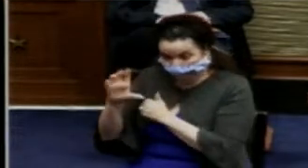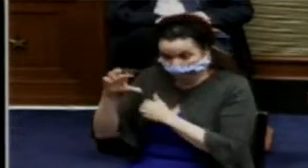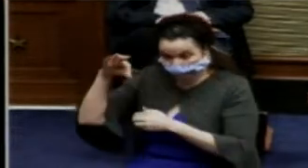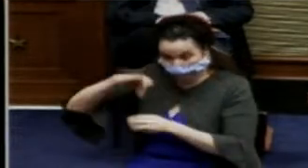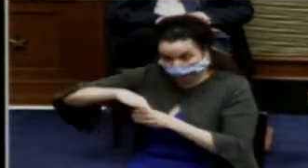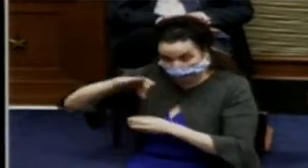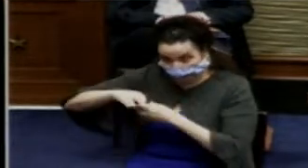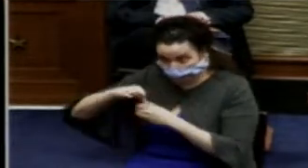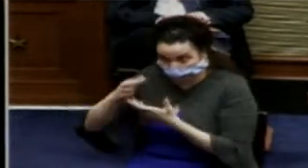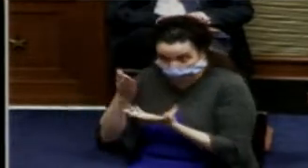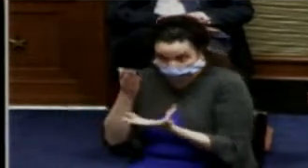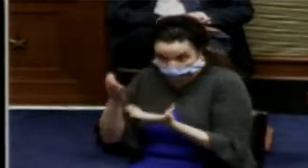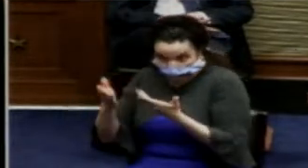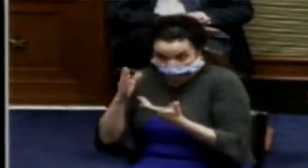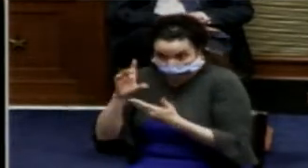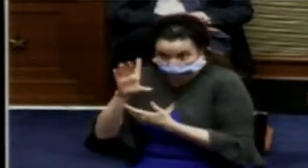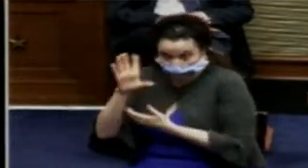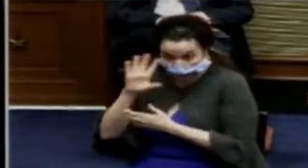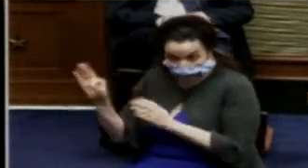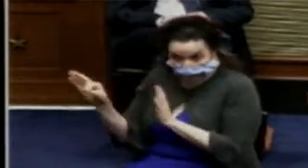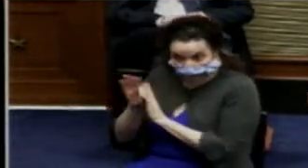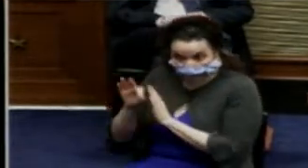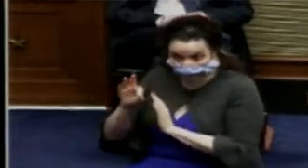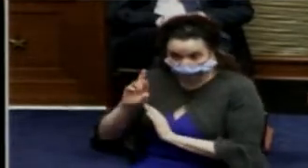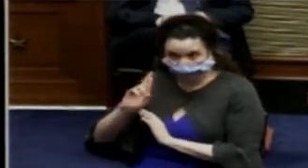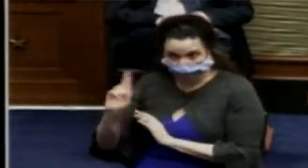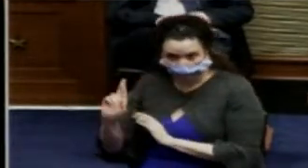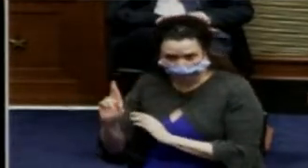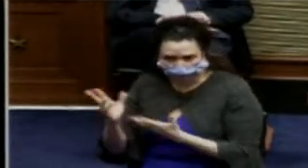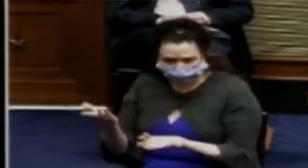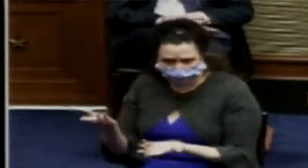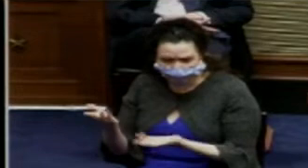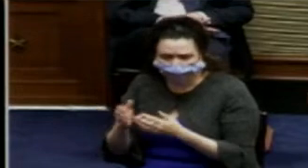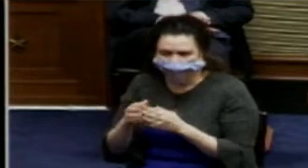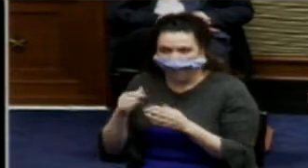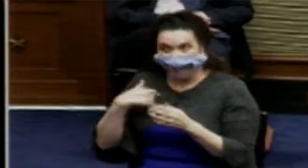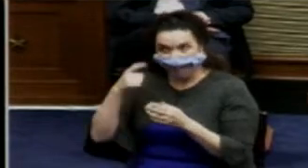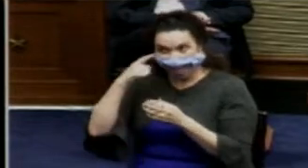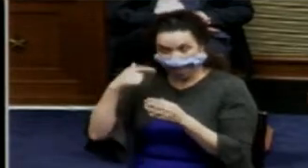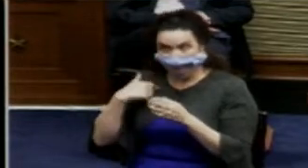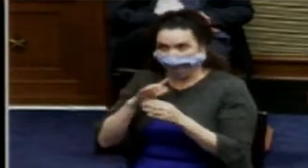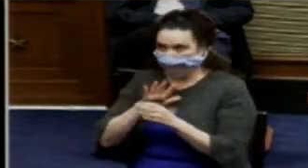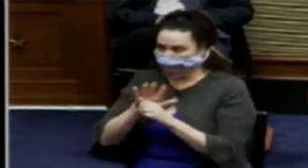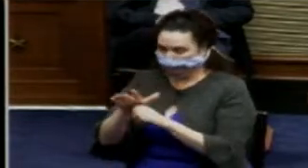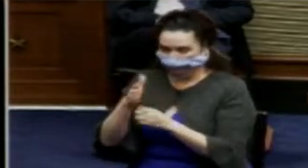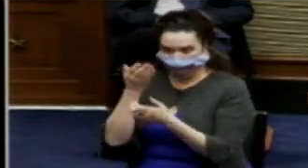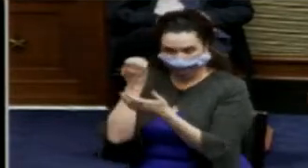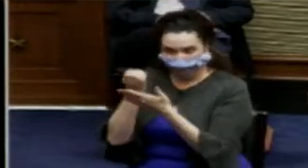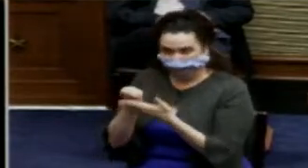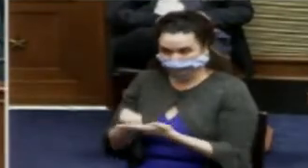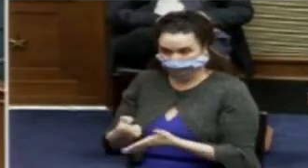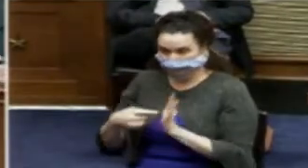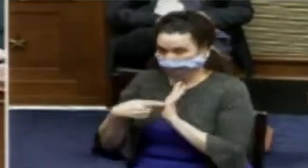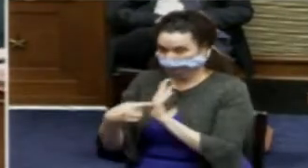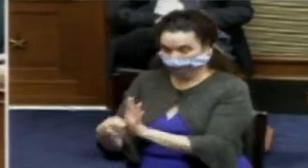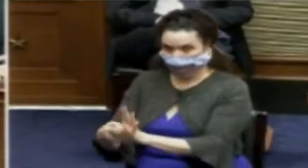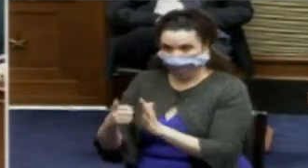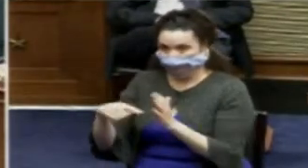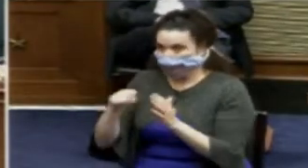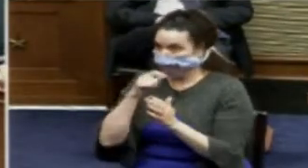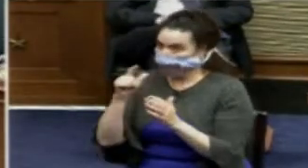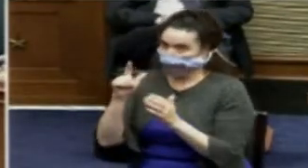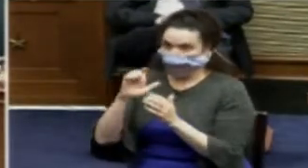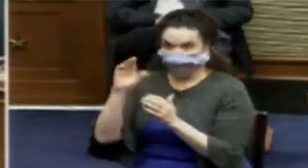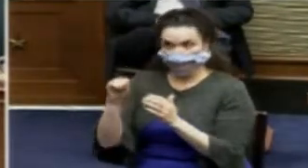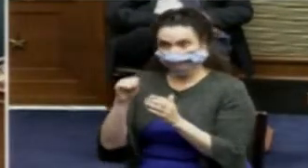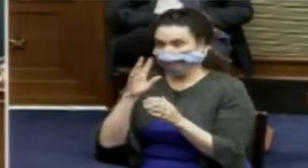of their political affiliation. I think there is much evidence to suggest that is simply not true. Thank you. My